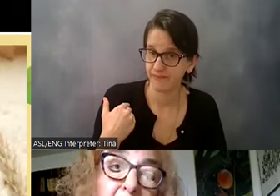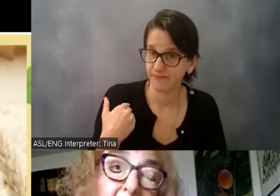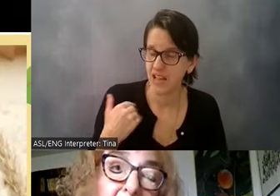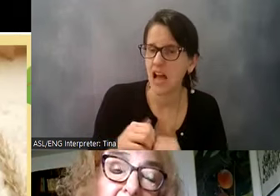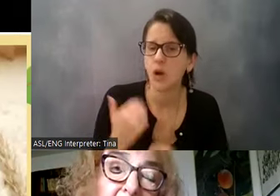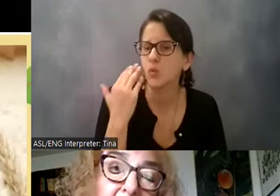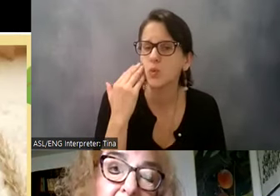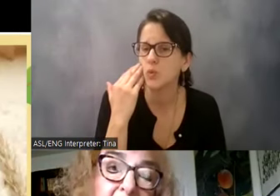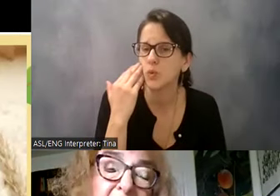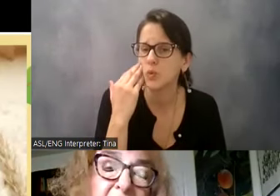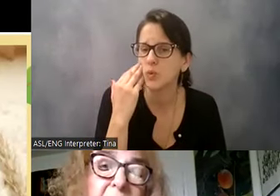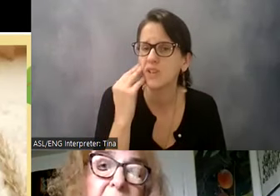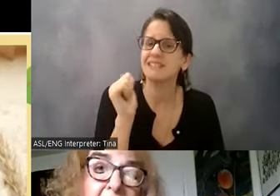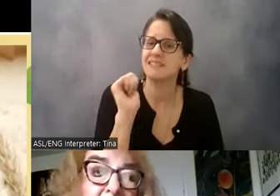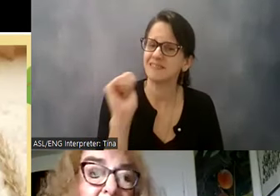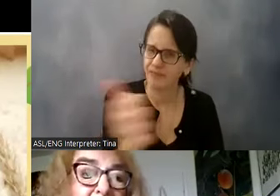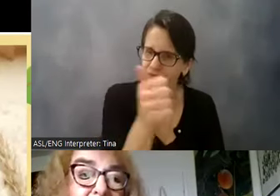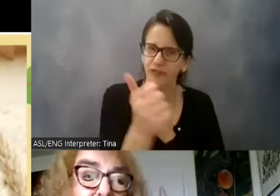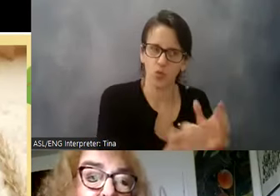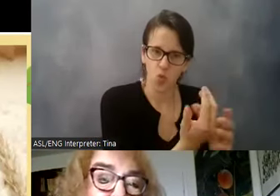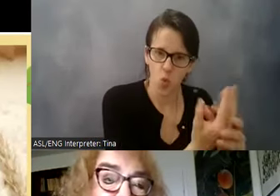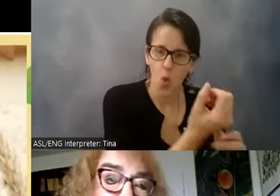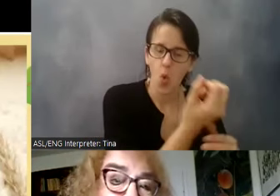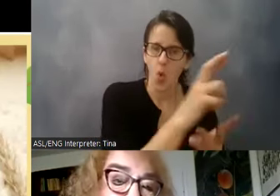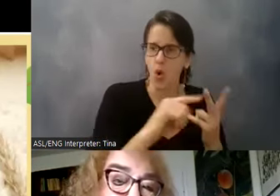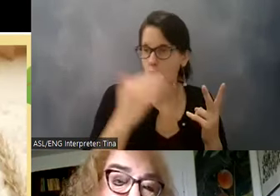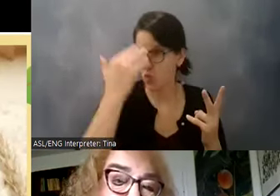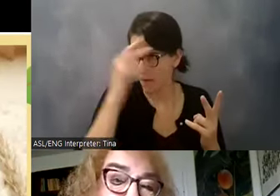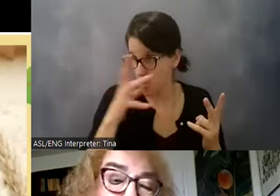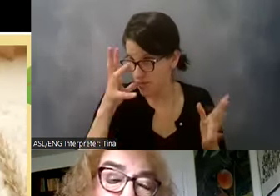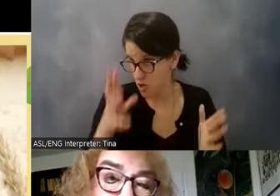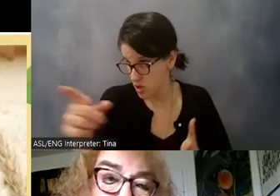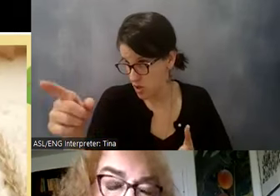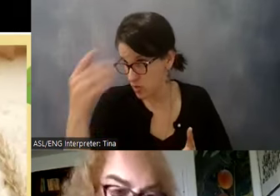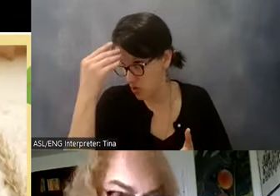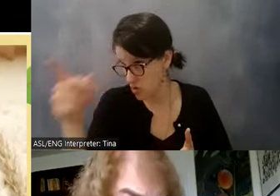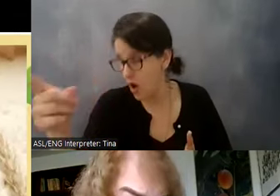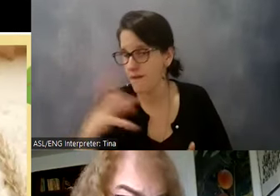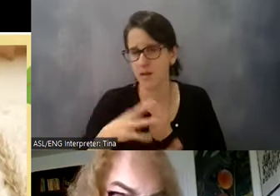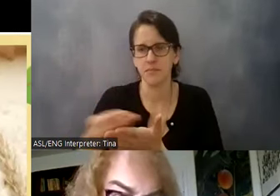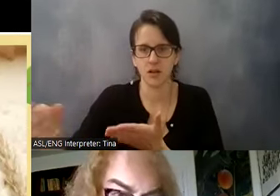the grower. Because if you're depending on supermarket provenance,